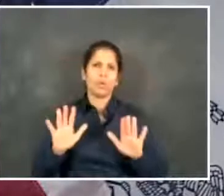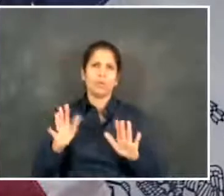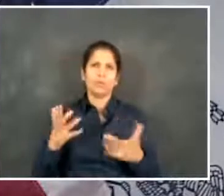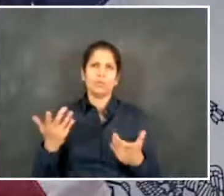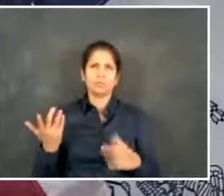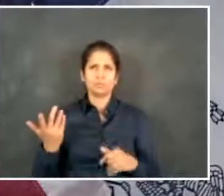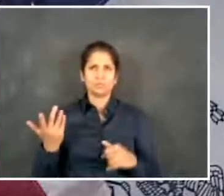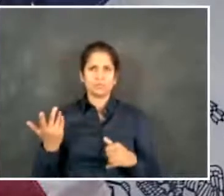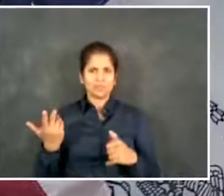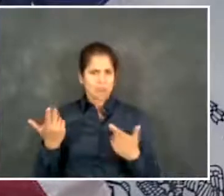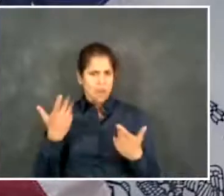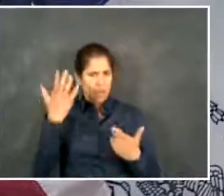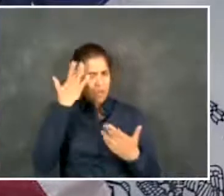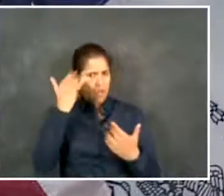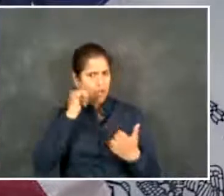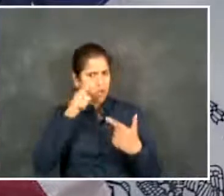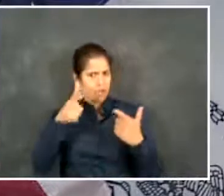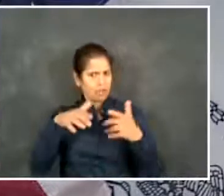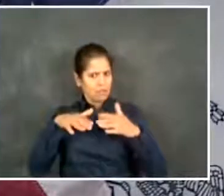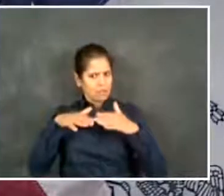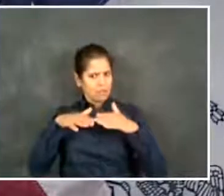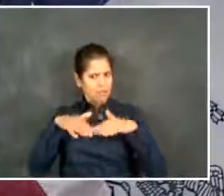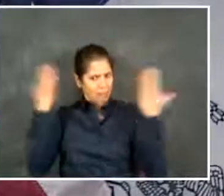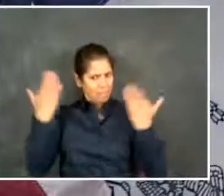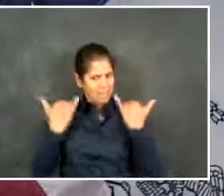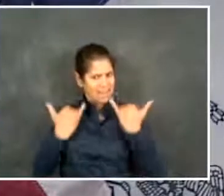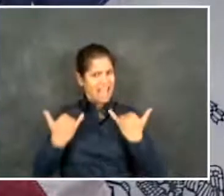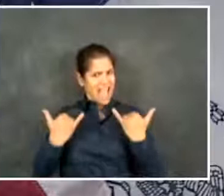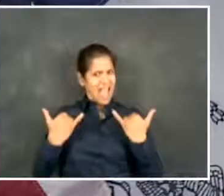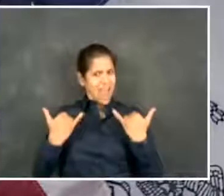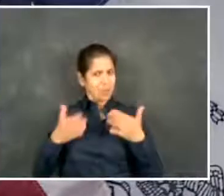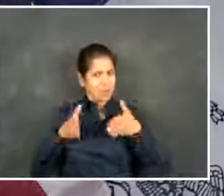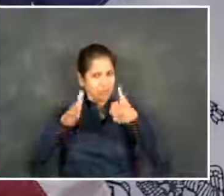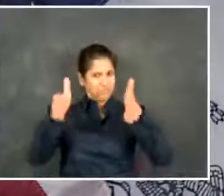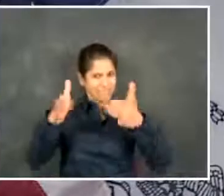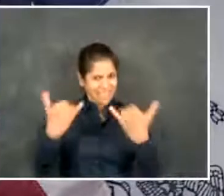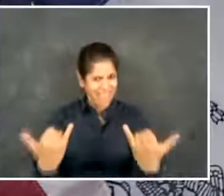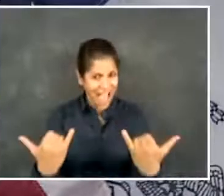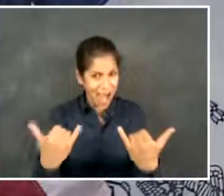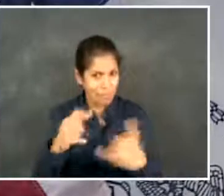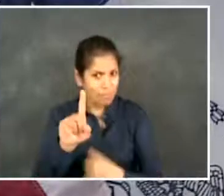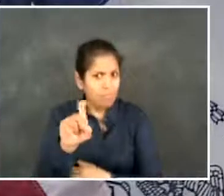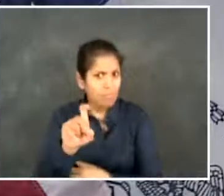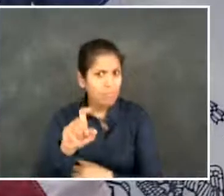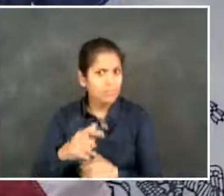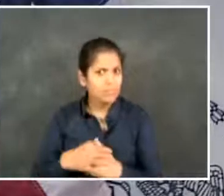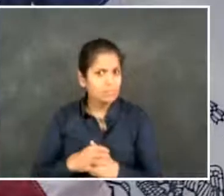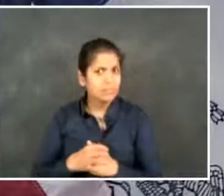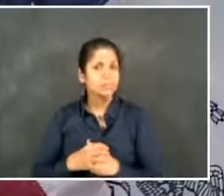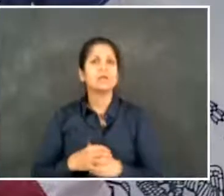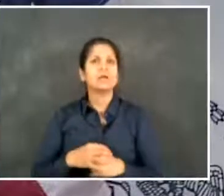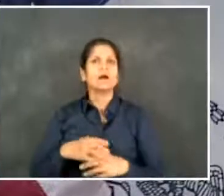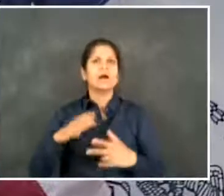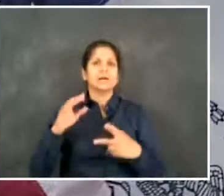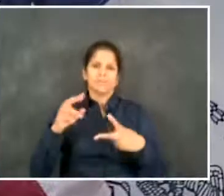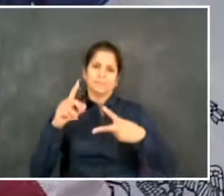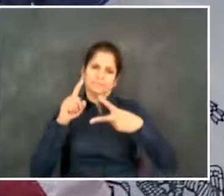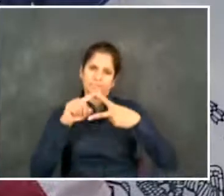Thank you, Melissa. I'm going to turn to the doctors on the first question. On the second question, look, we have to set up,